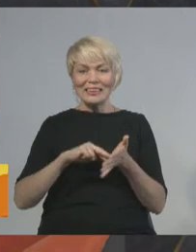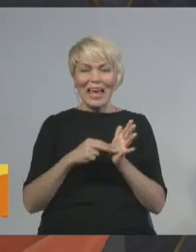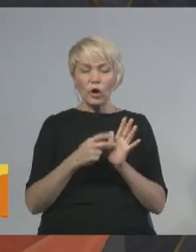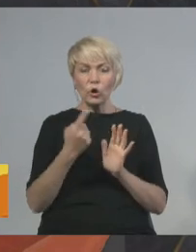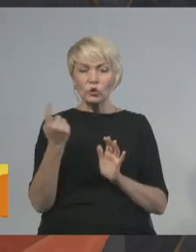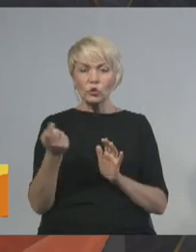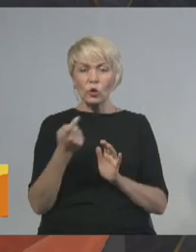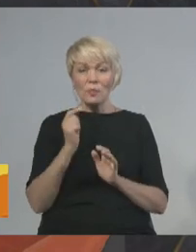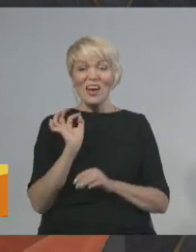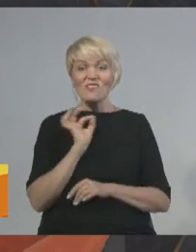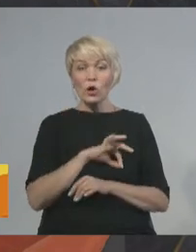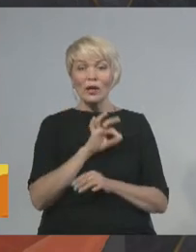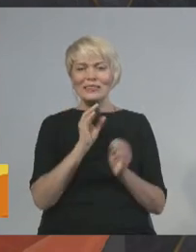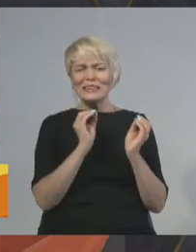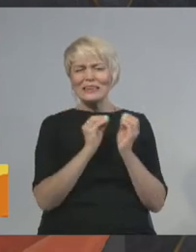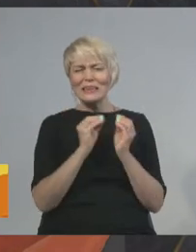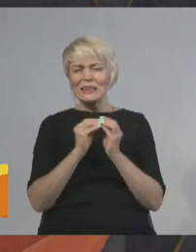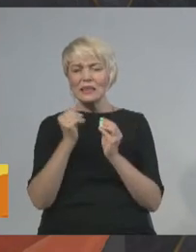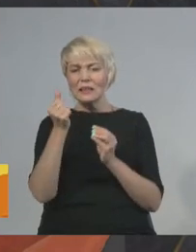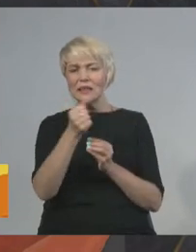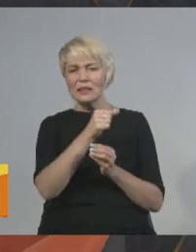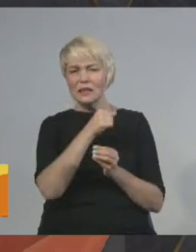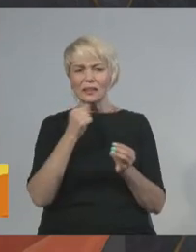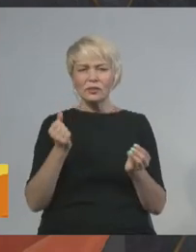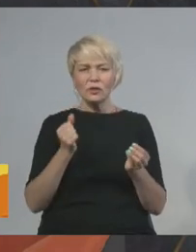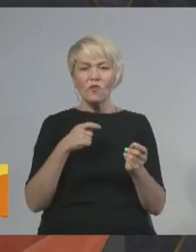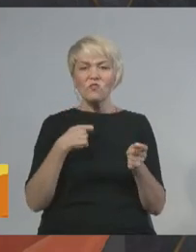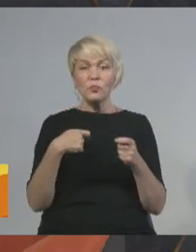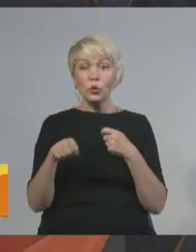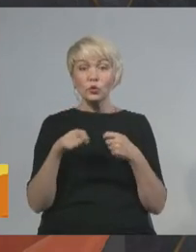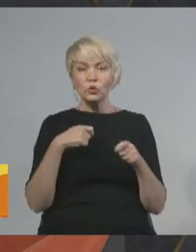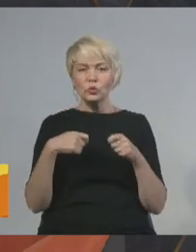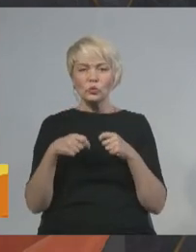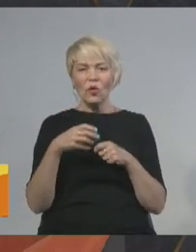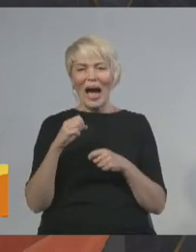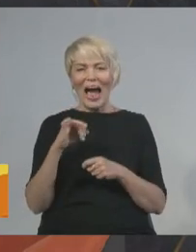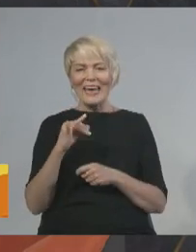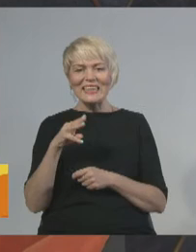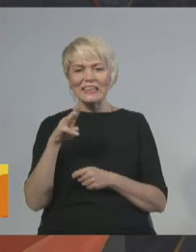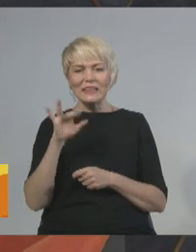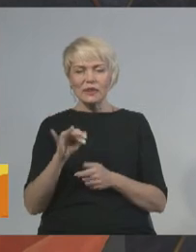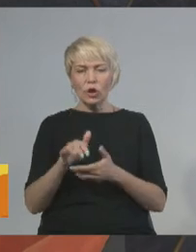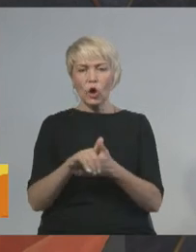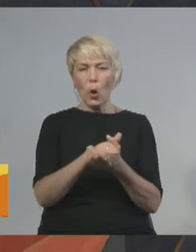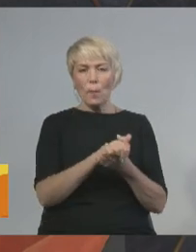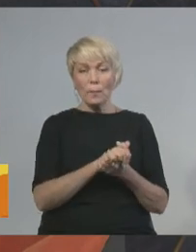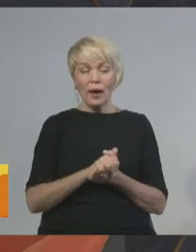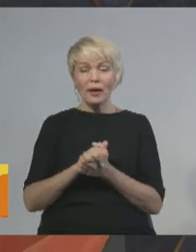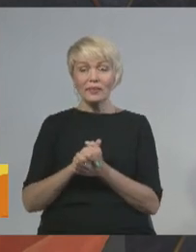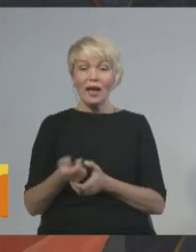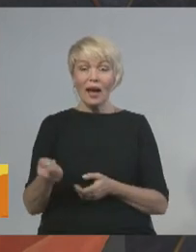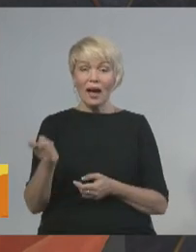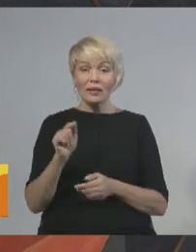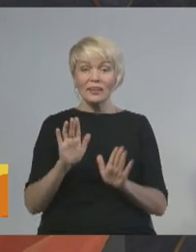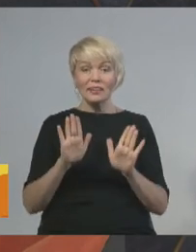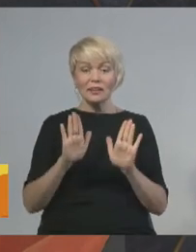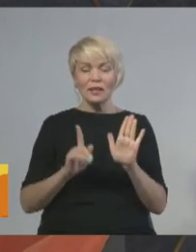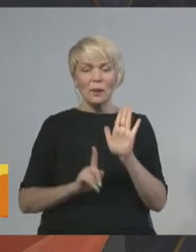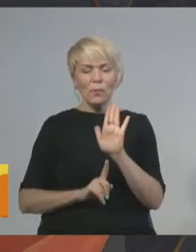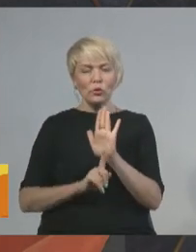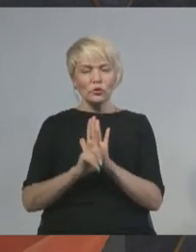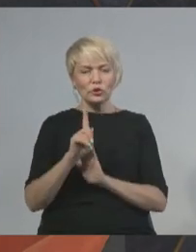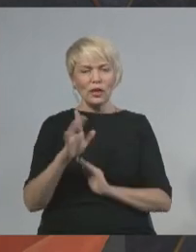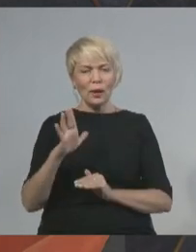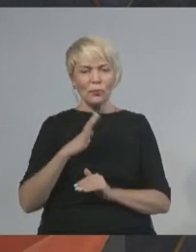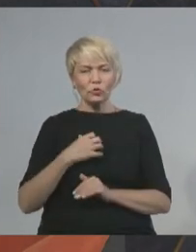economics which has been used for many years in it companies we only start